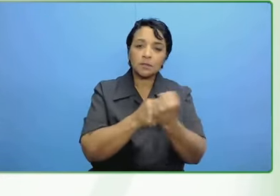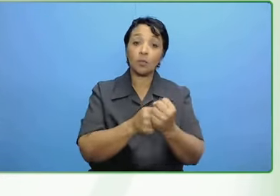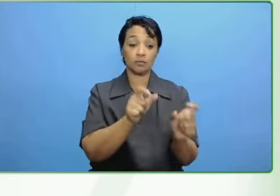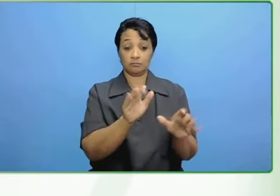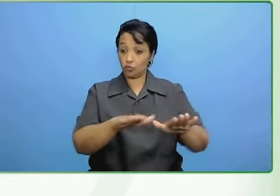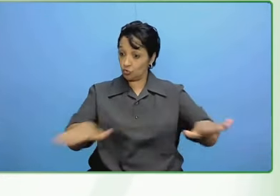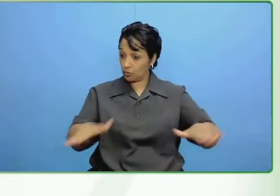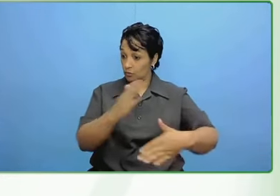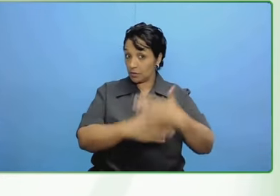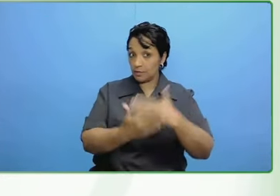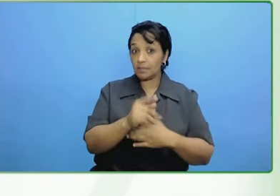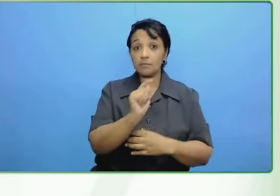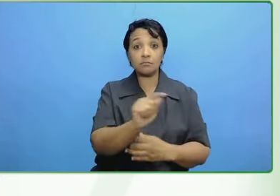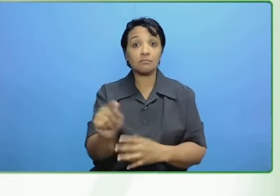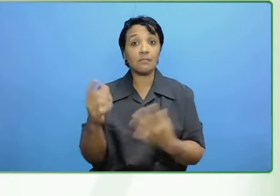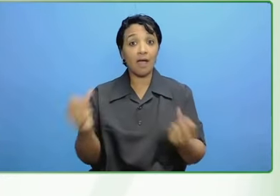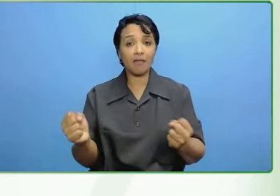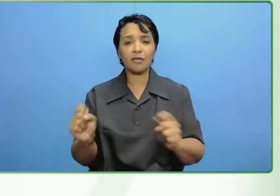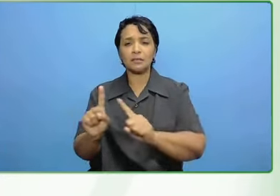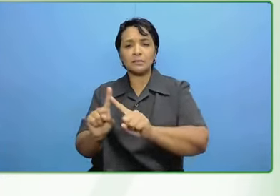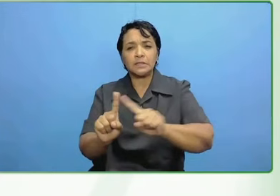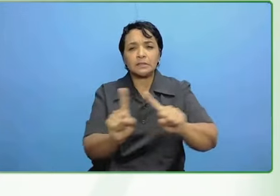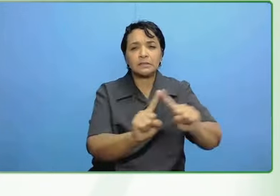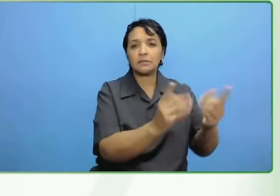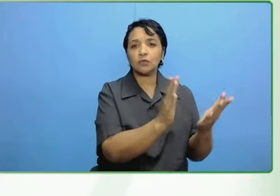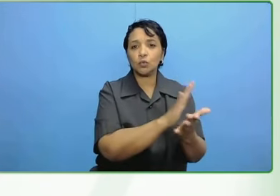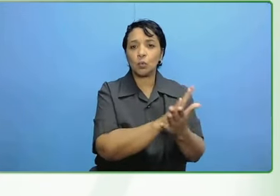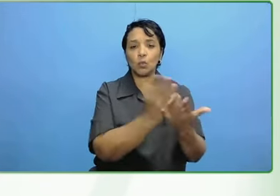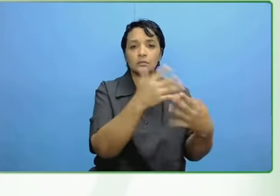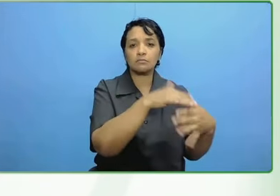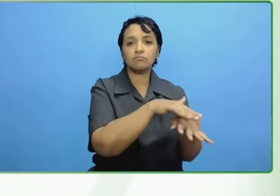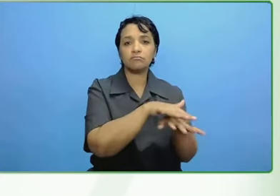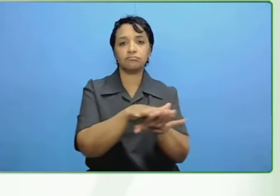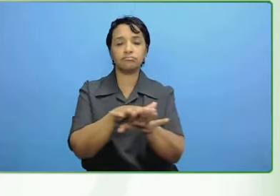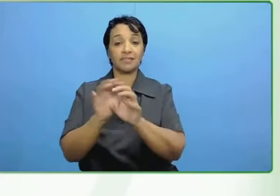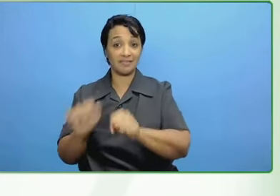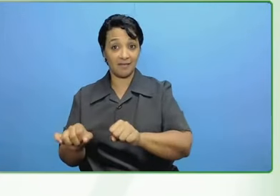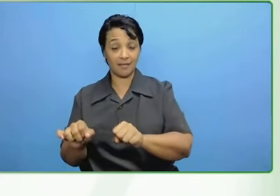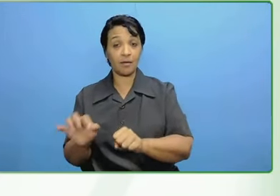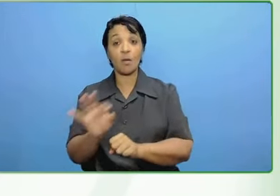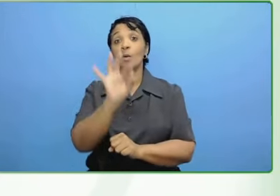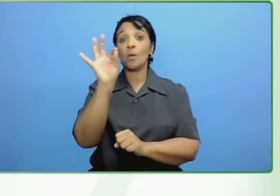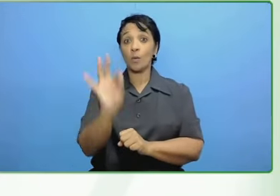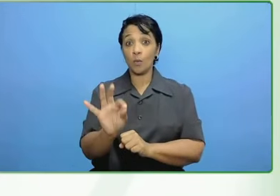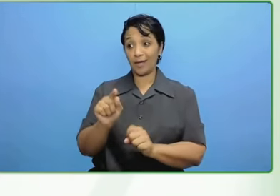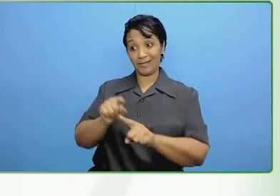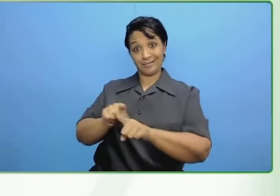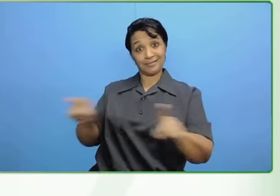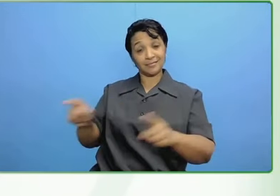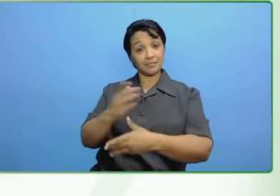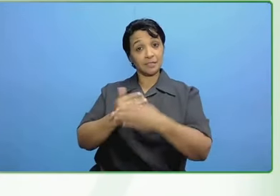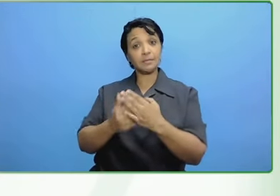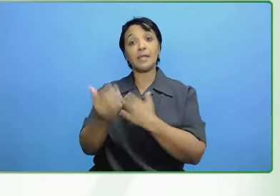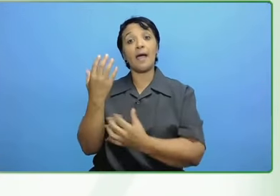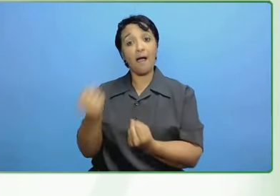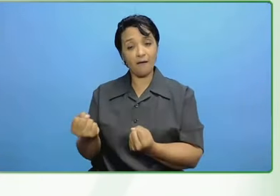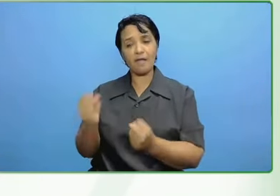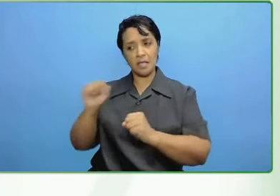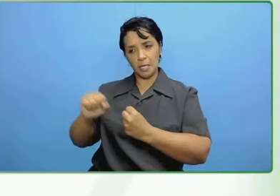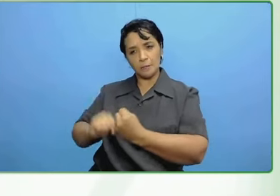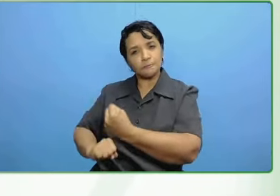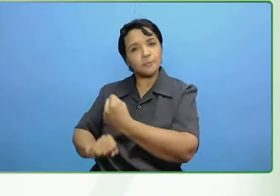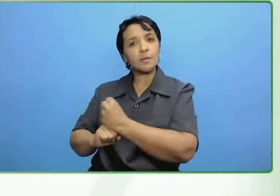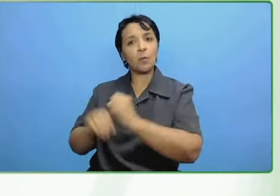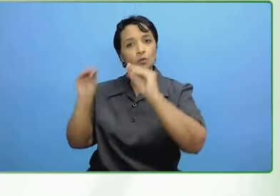our mainstream schools. However, to ensure that students are availed the best learning environment and teaching methods catering